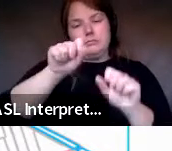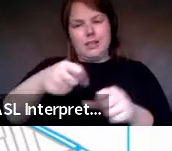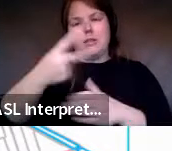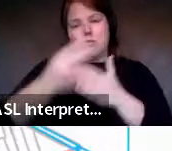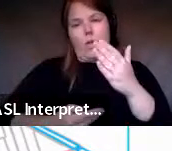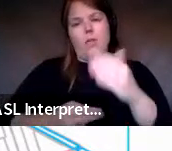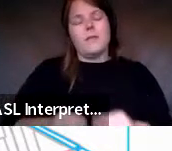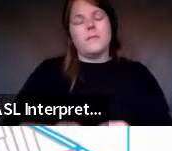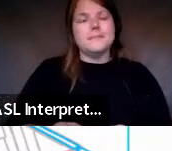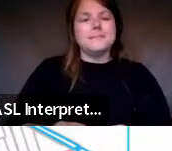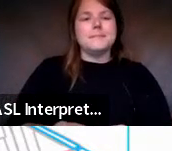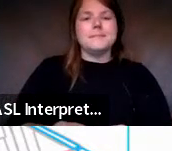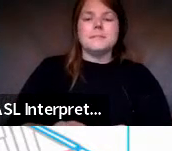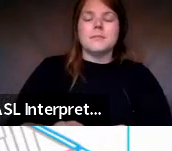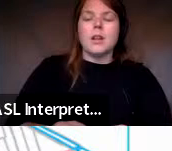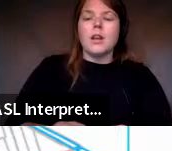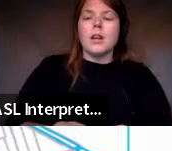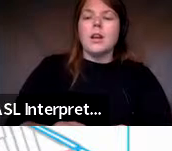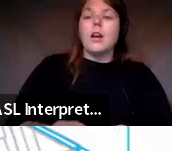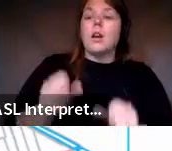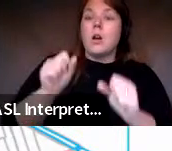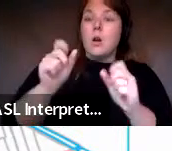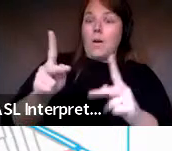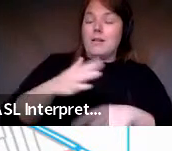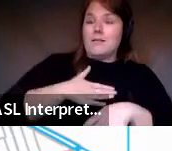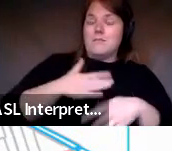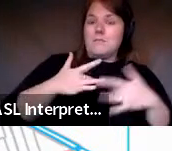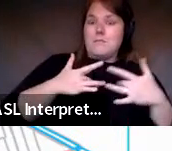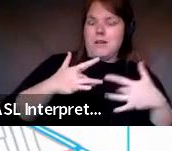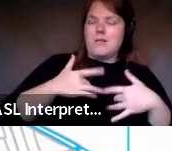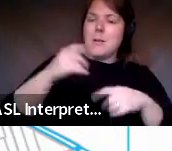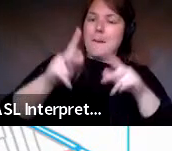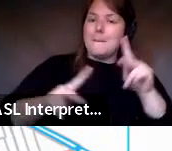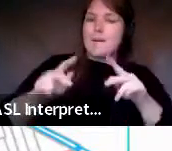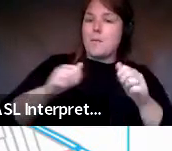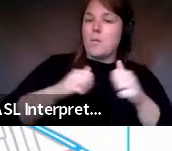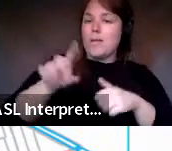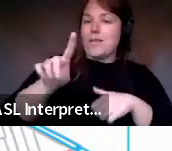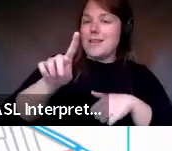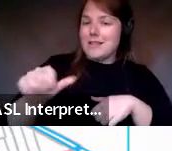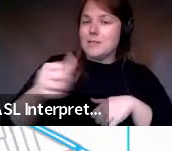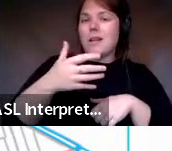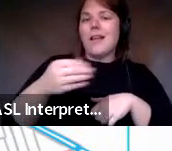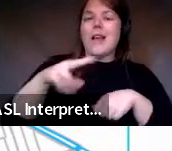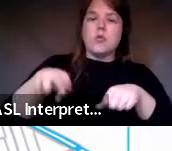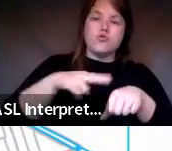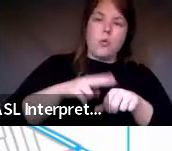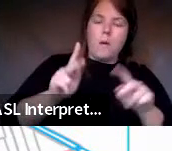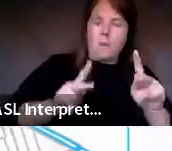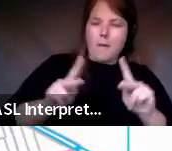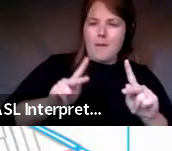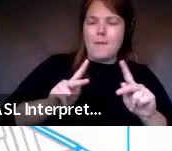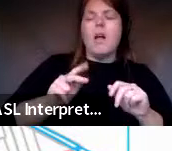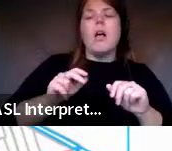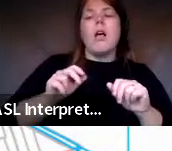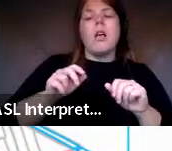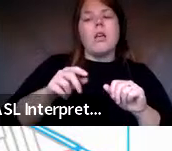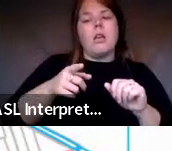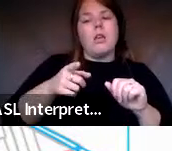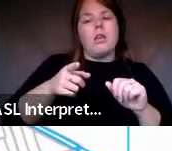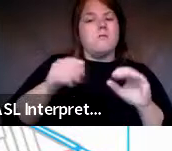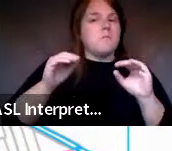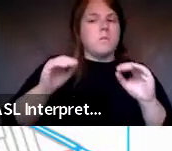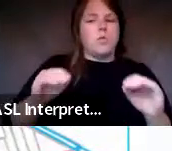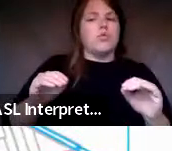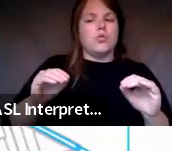Oh, awesome. So as far as I'm concerned, so people who have disability as well as the normal people, because there's